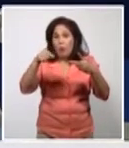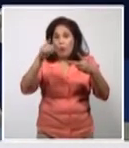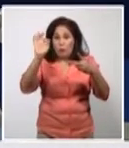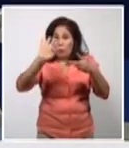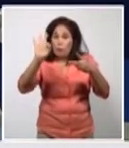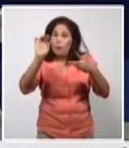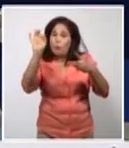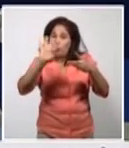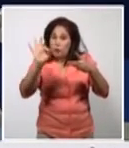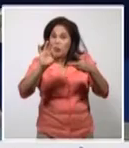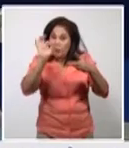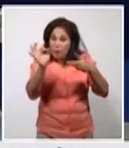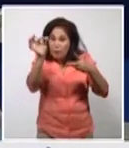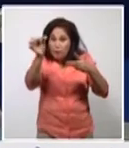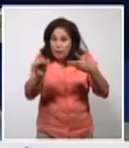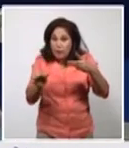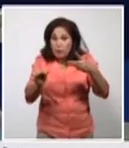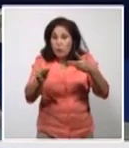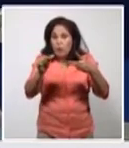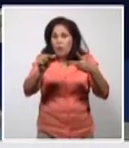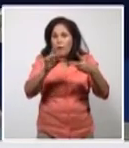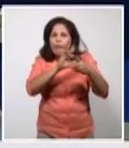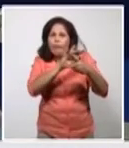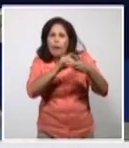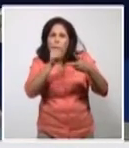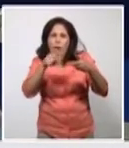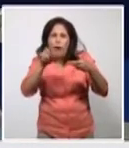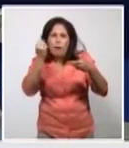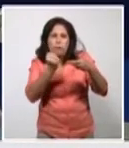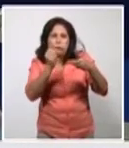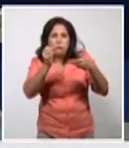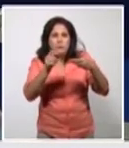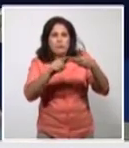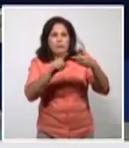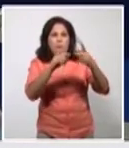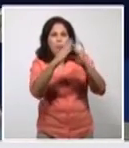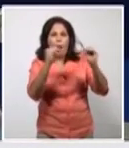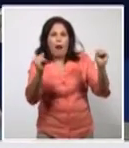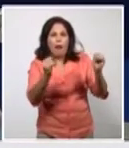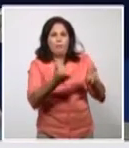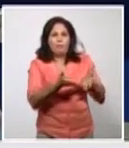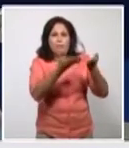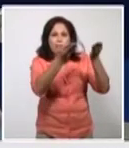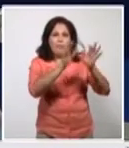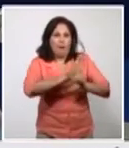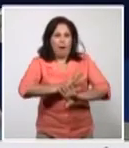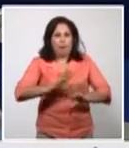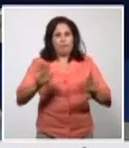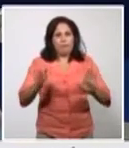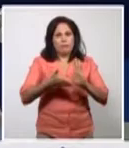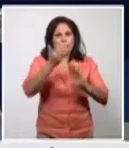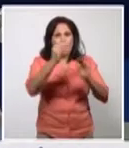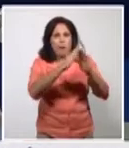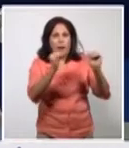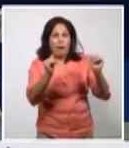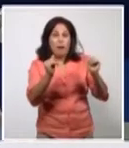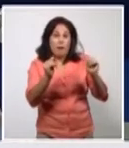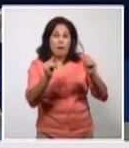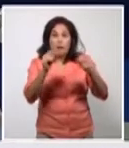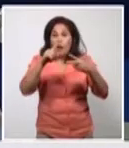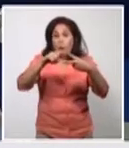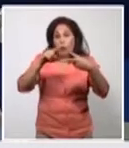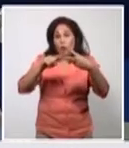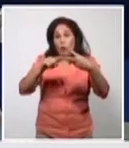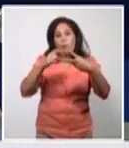I always say they are either back to their